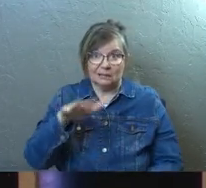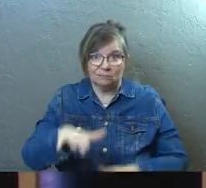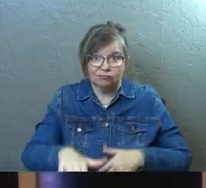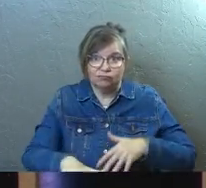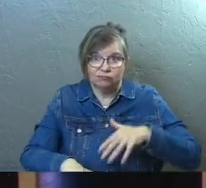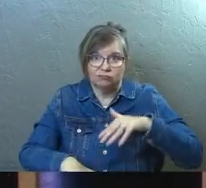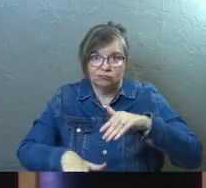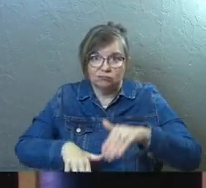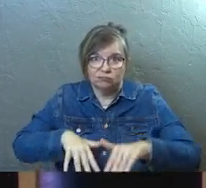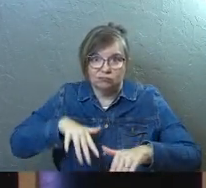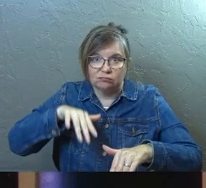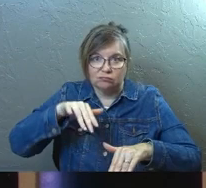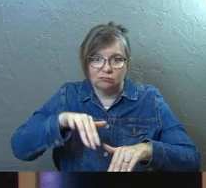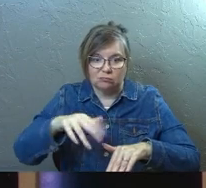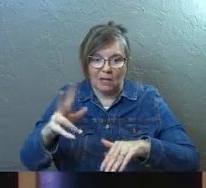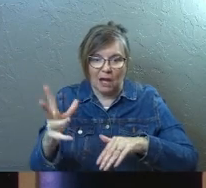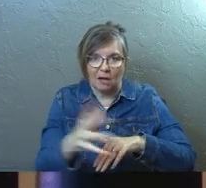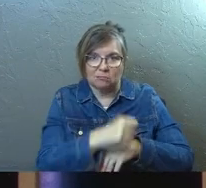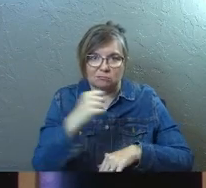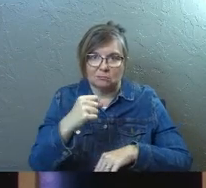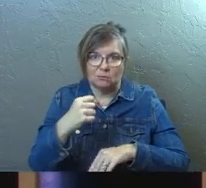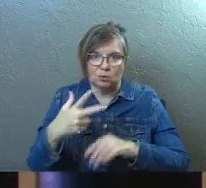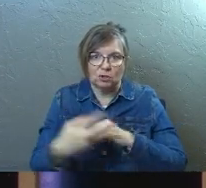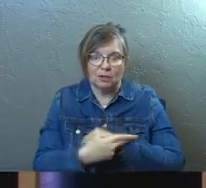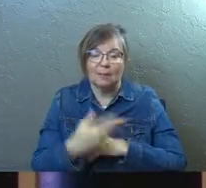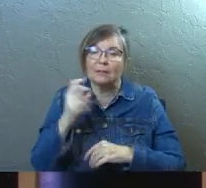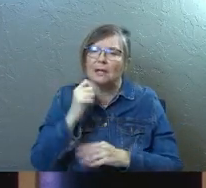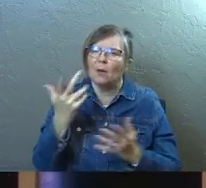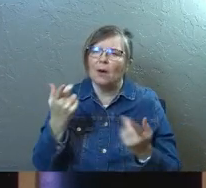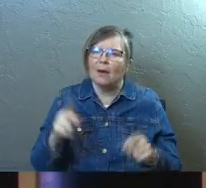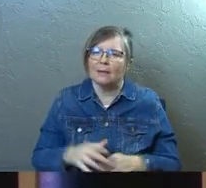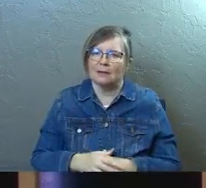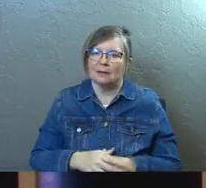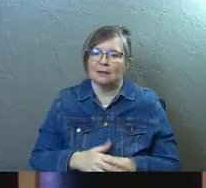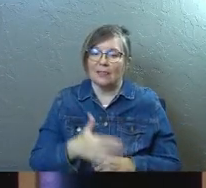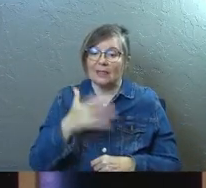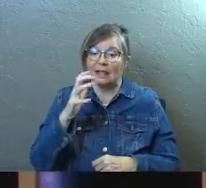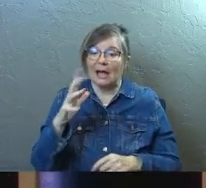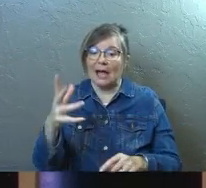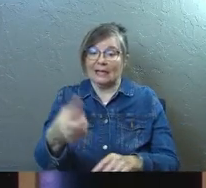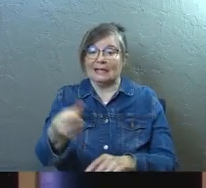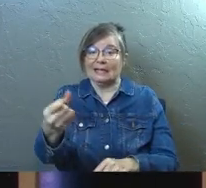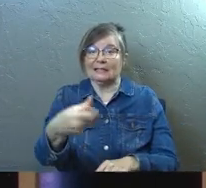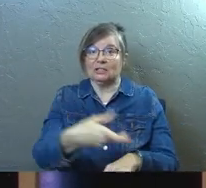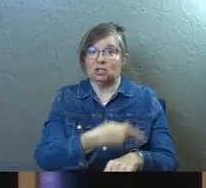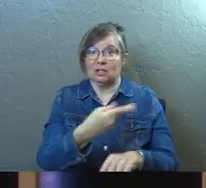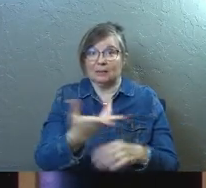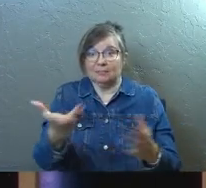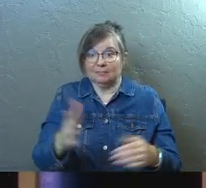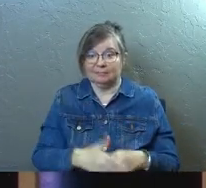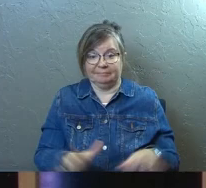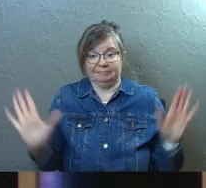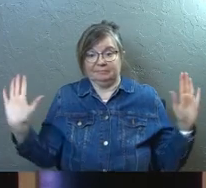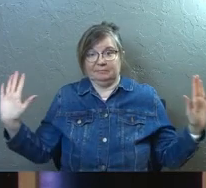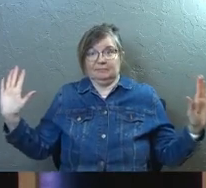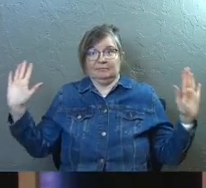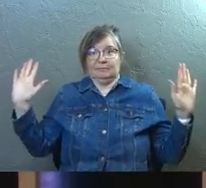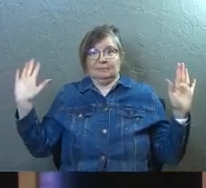a lion comes to steal a sheep, guess what happens? The lion gets the sheep.